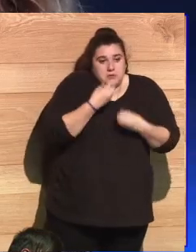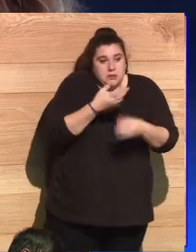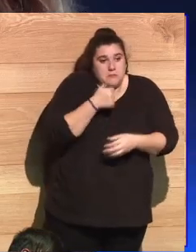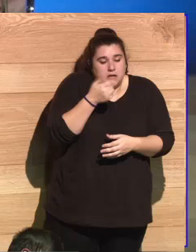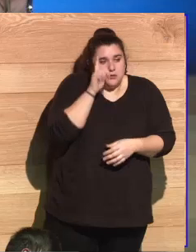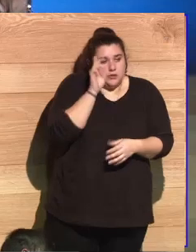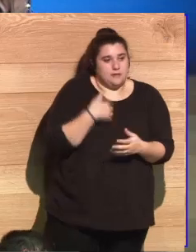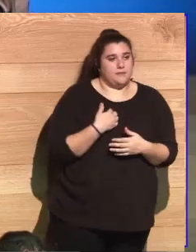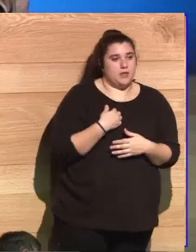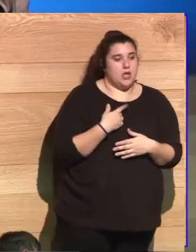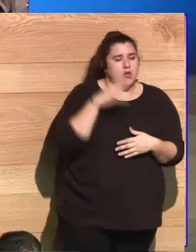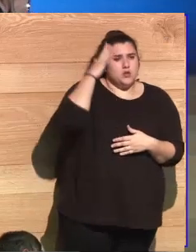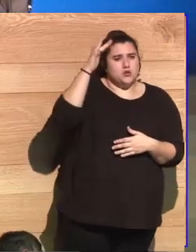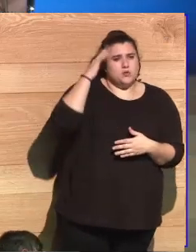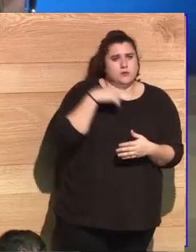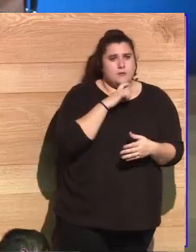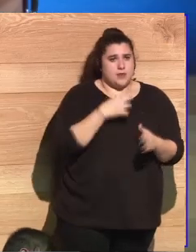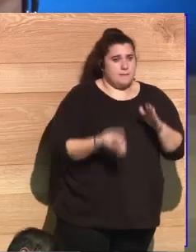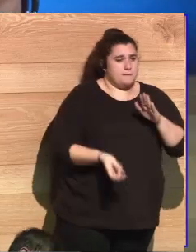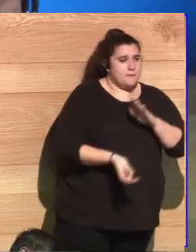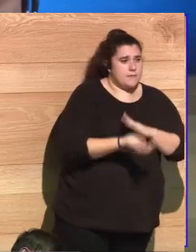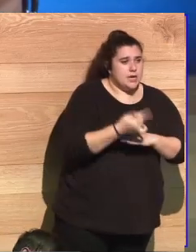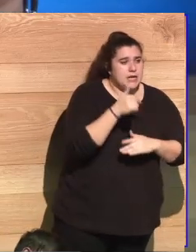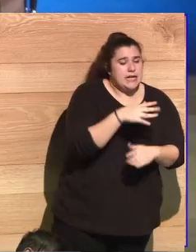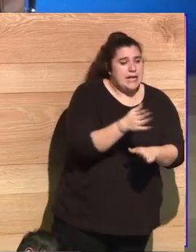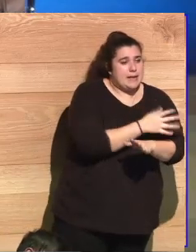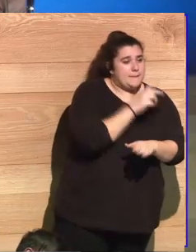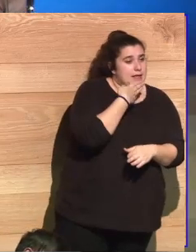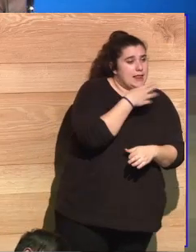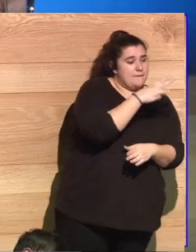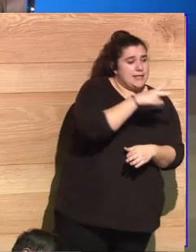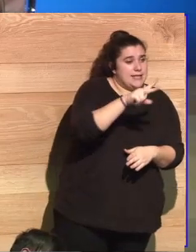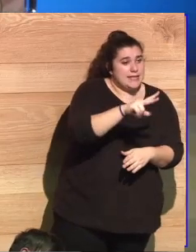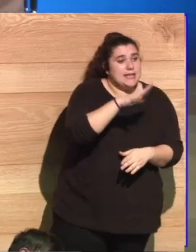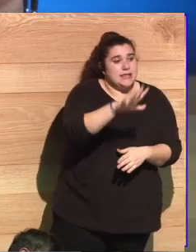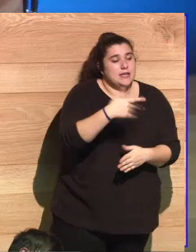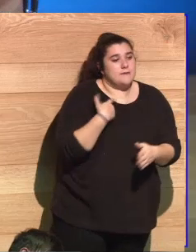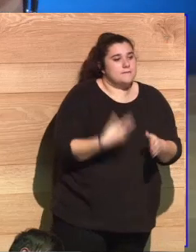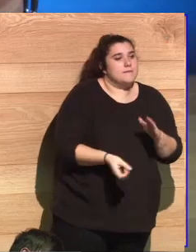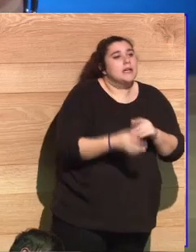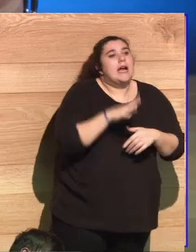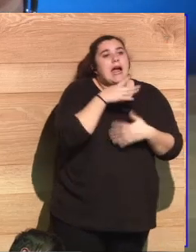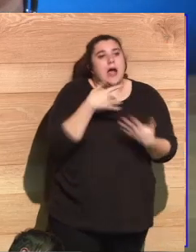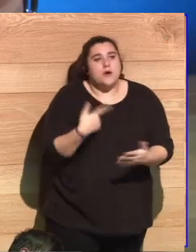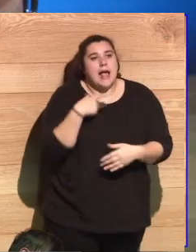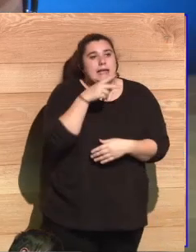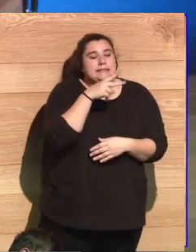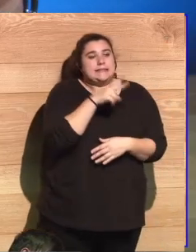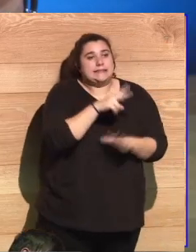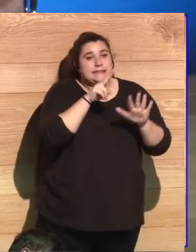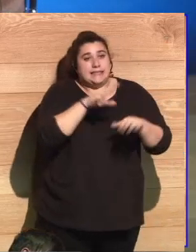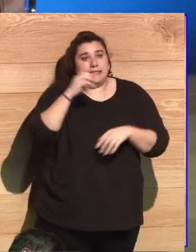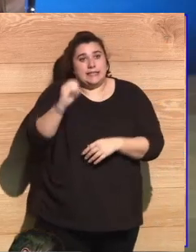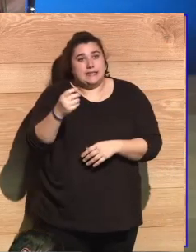Tu sueño siempre fue escribir. Your dream was always to write a novel before being 25. You didn't make it, but you published your memoirs with